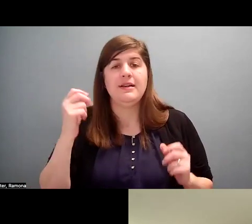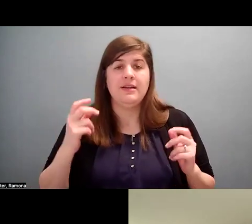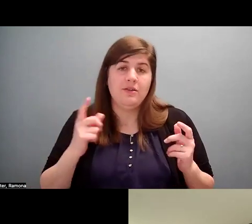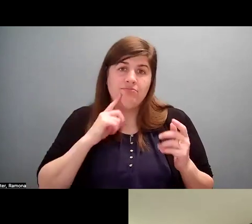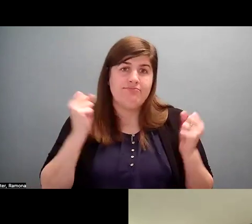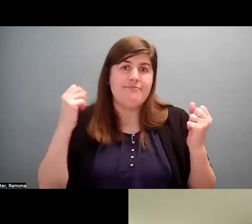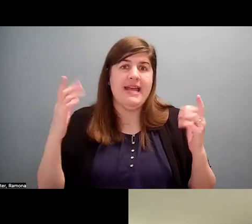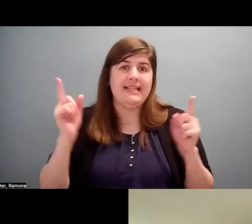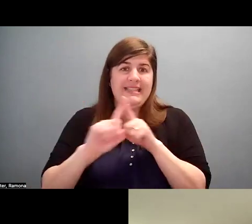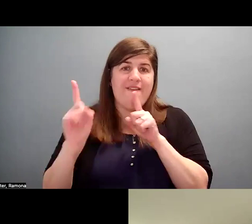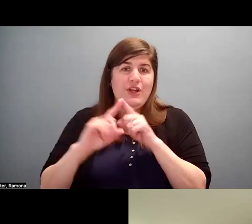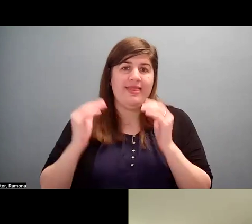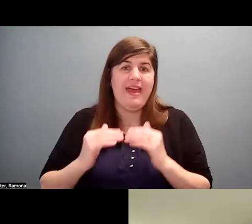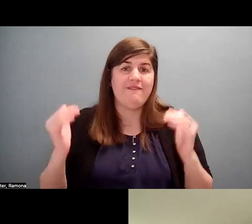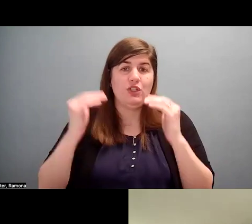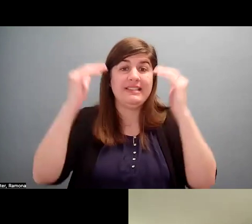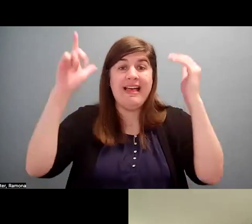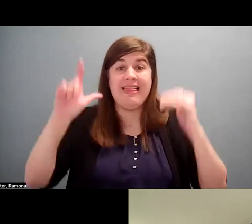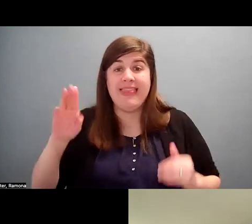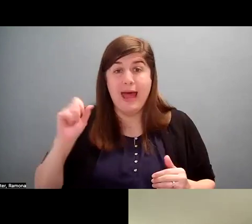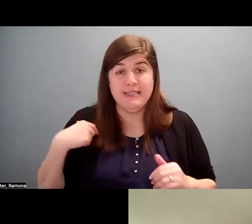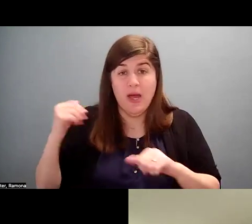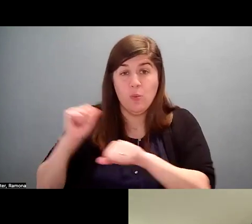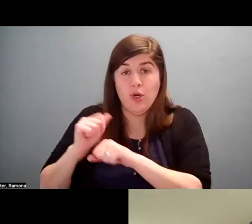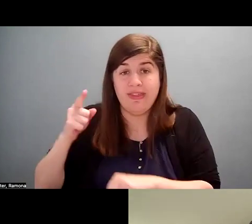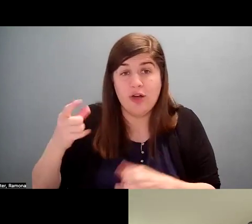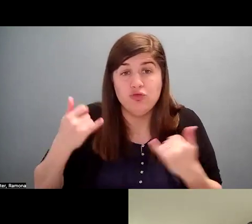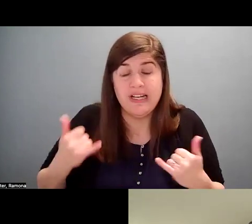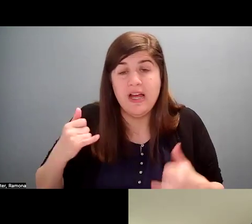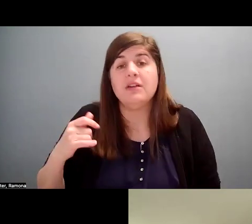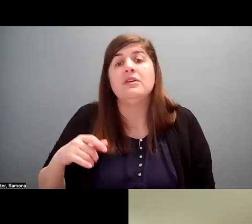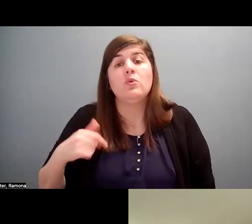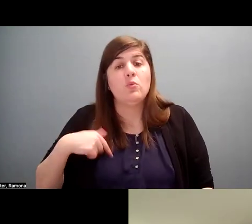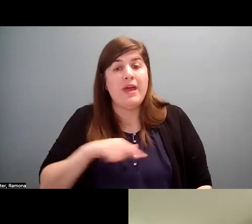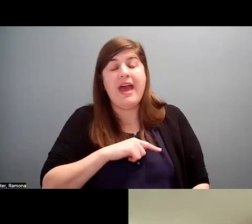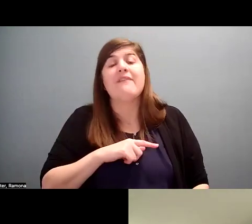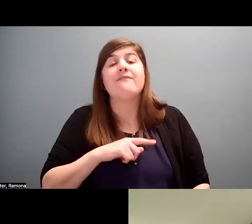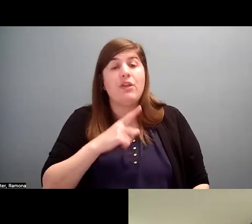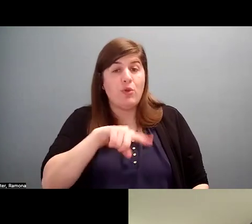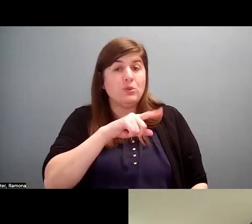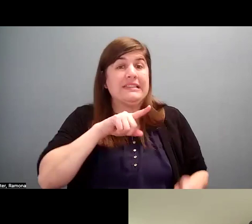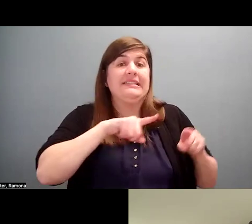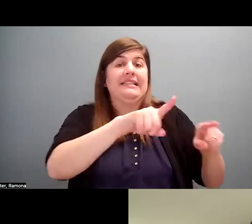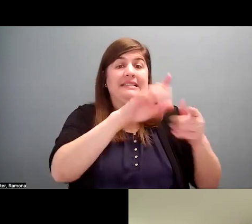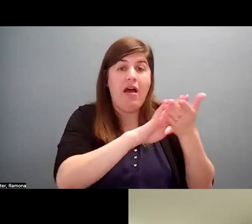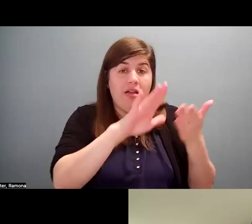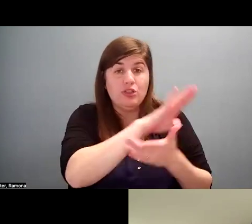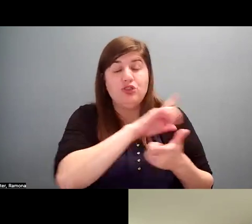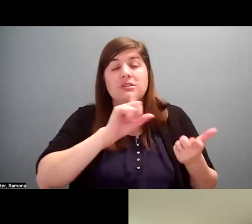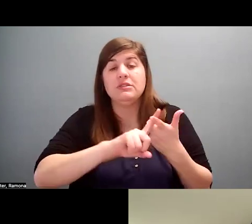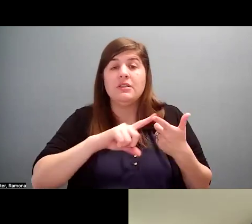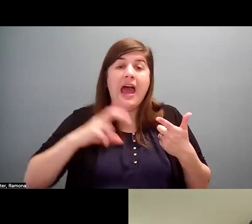levels. So at the lab where I work at right now, we have undergrads, we have high school students that had do like